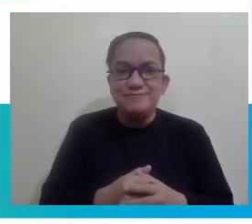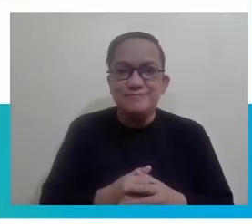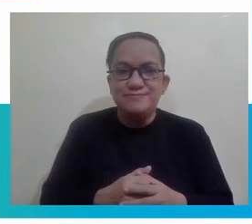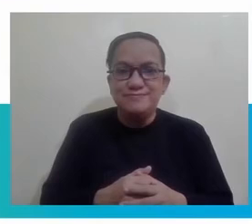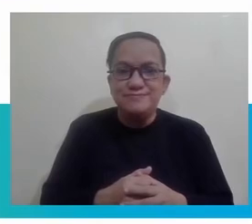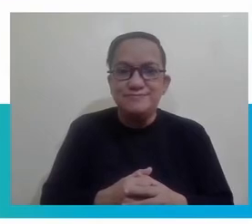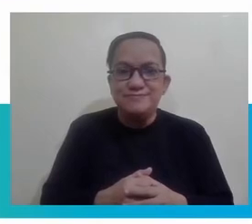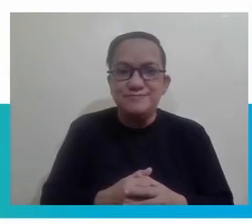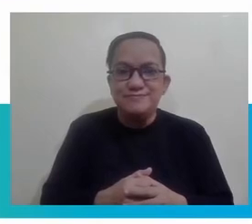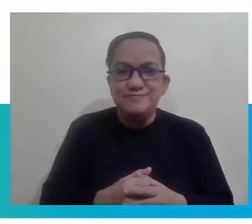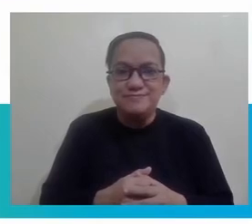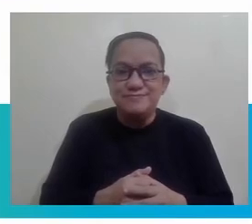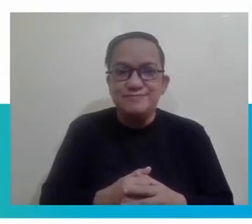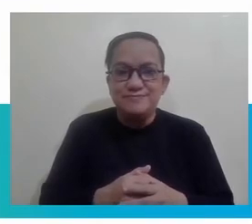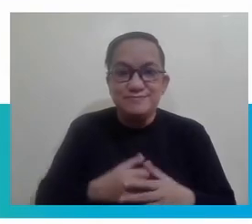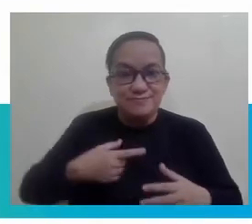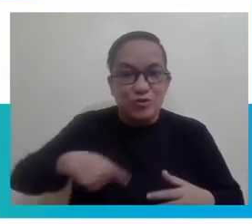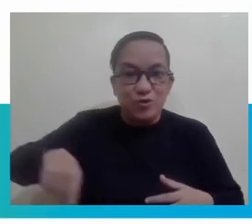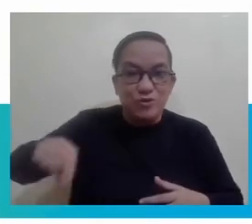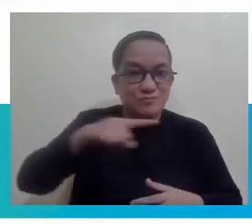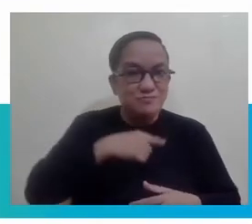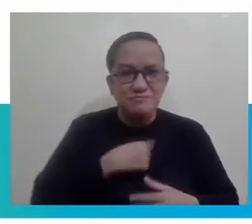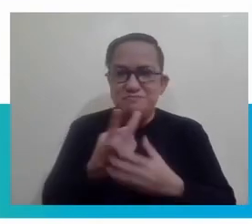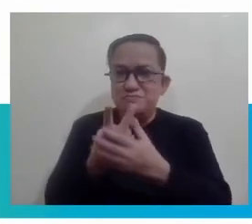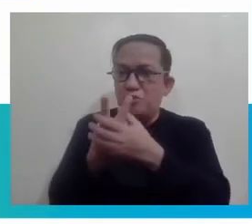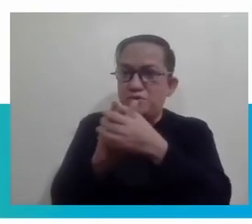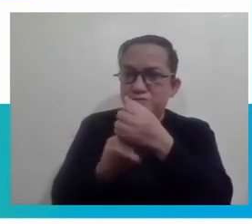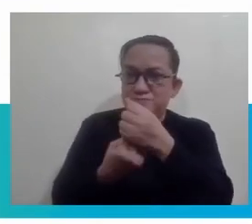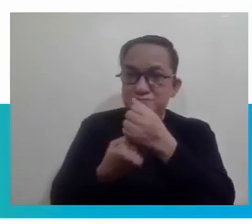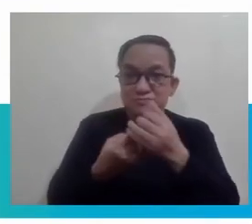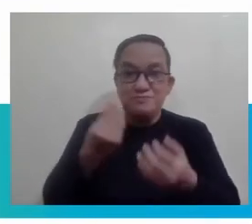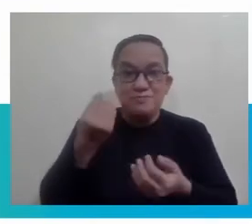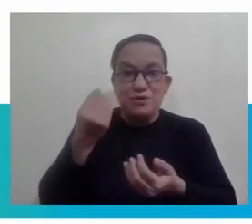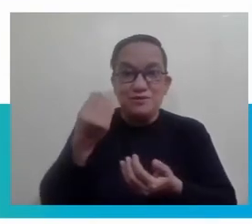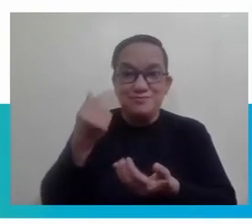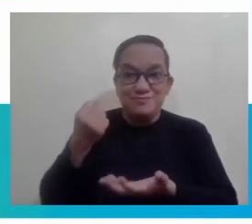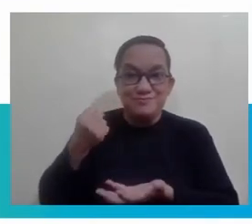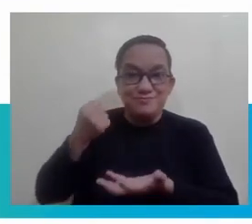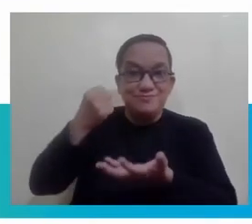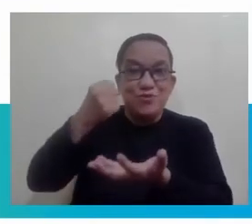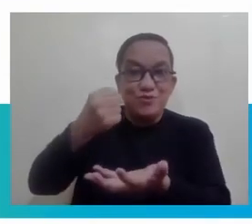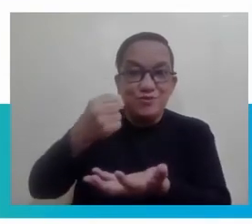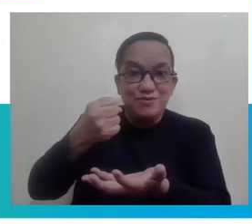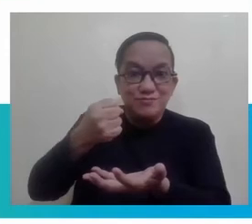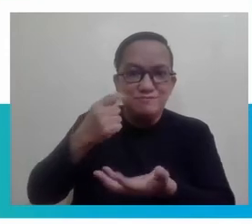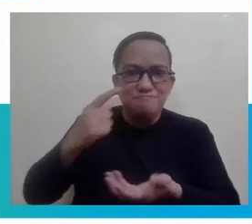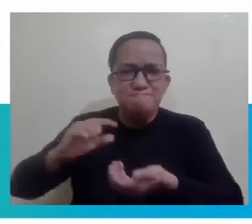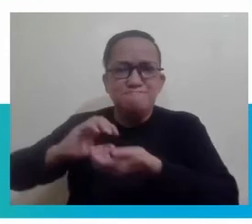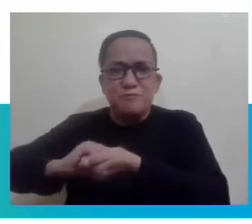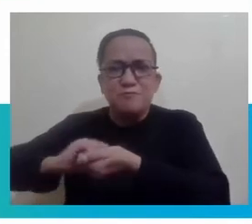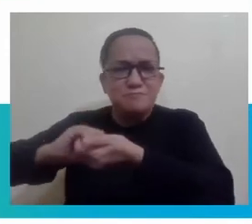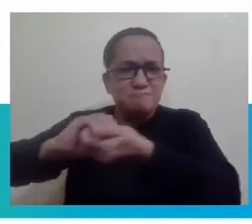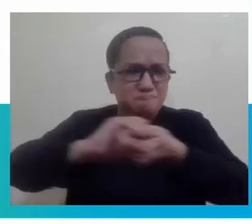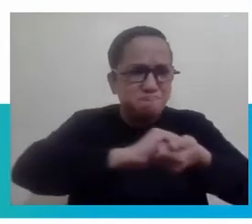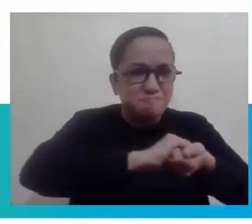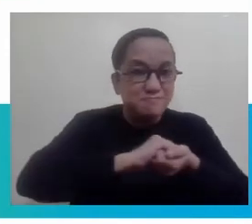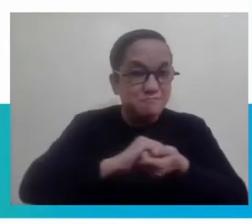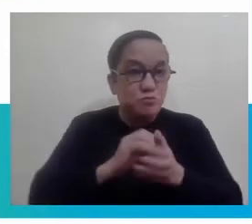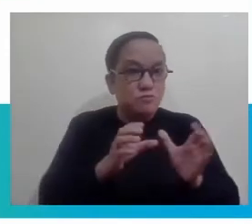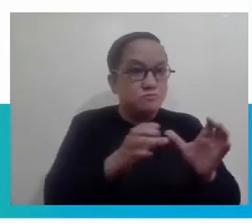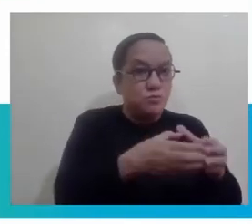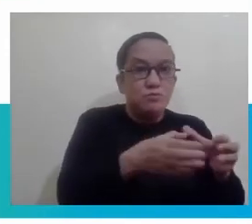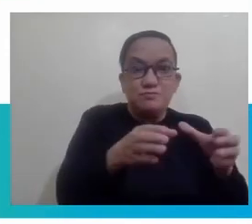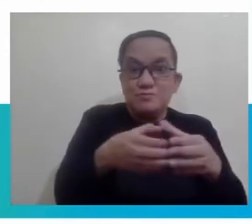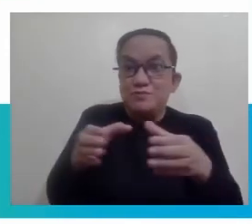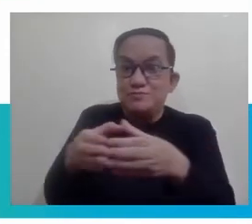from both banks within the different target sectors, and that are plastics, bioeconomy, coastal resilience, and